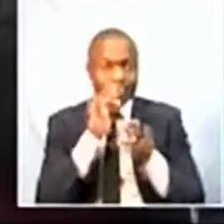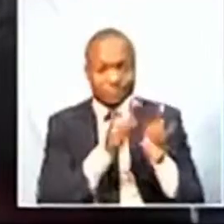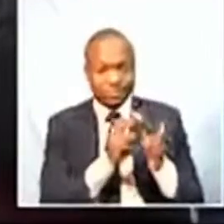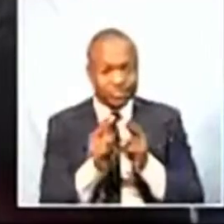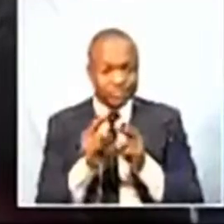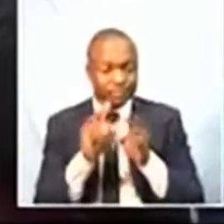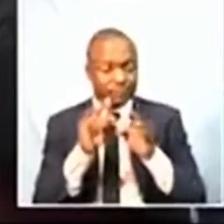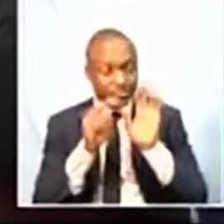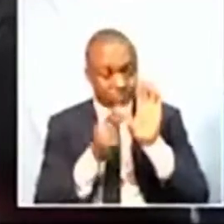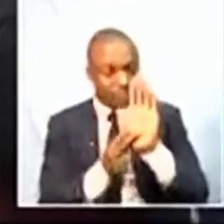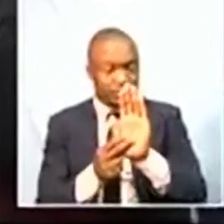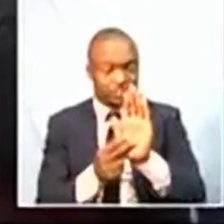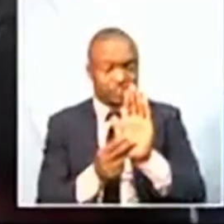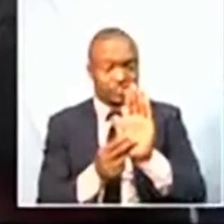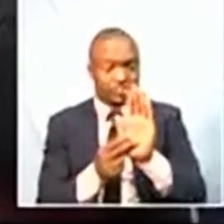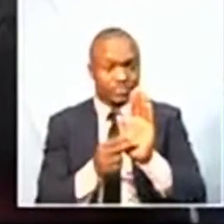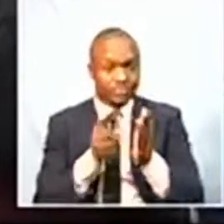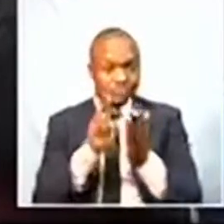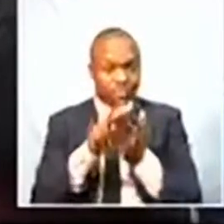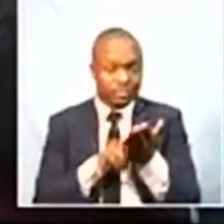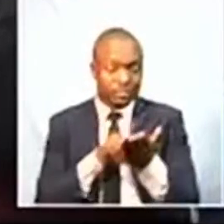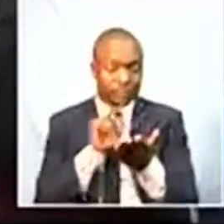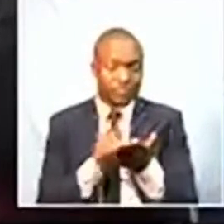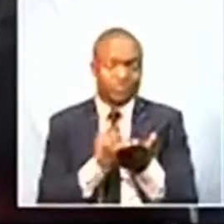that we have indicated in our memorandum.